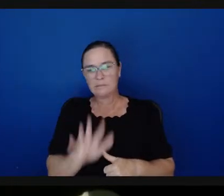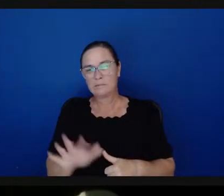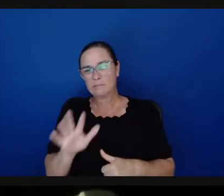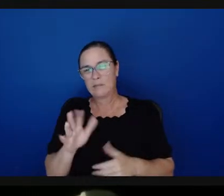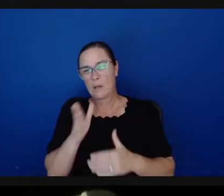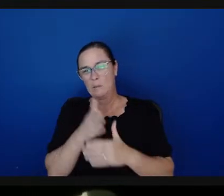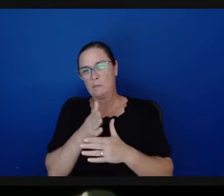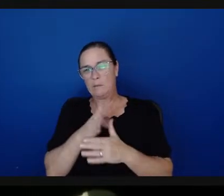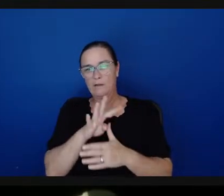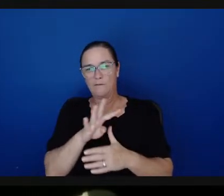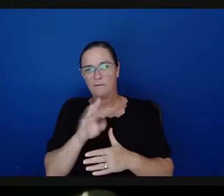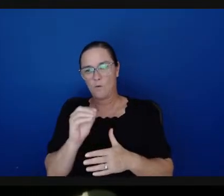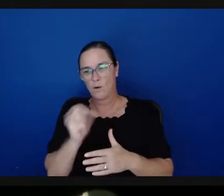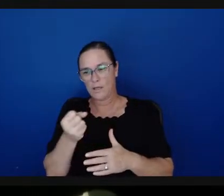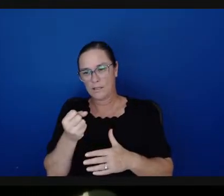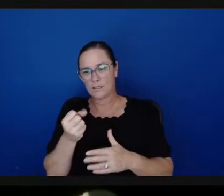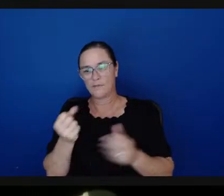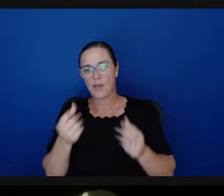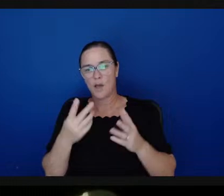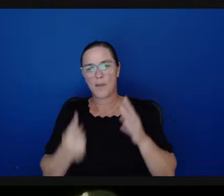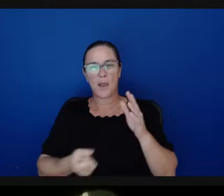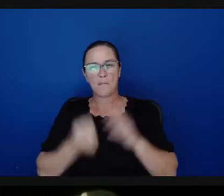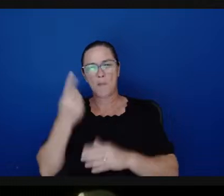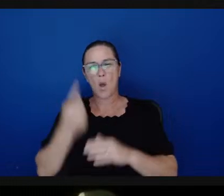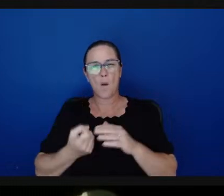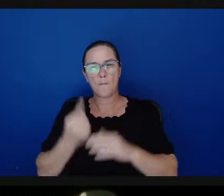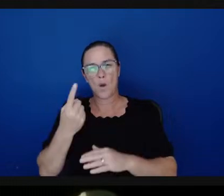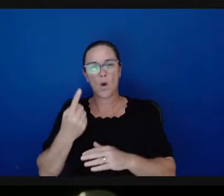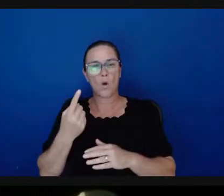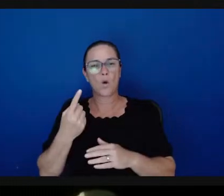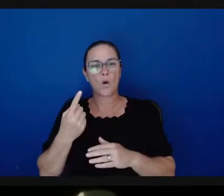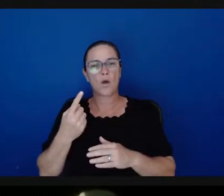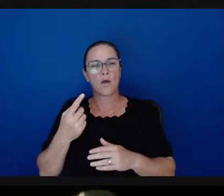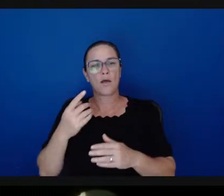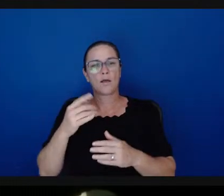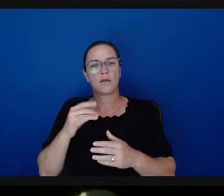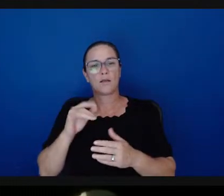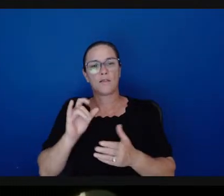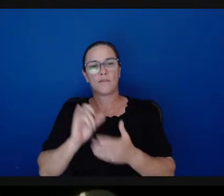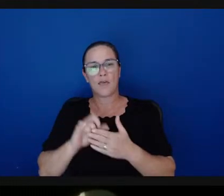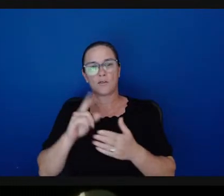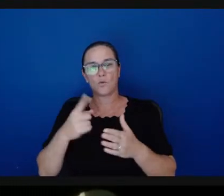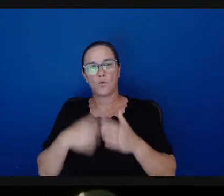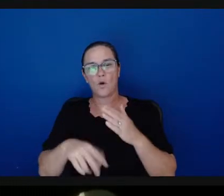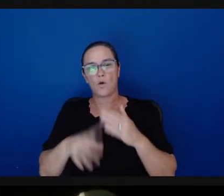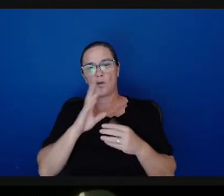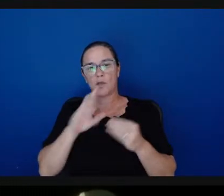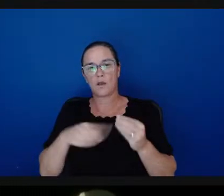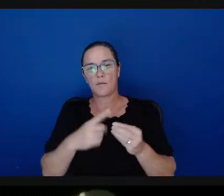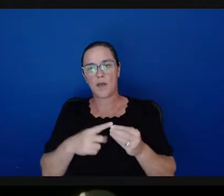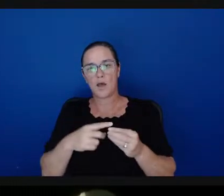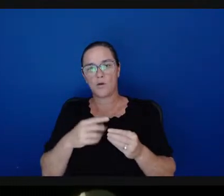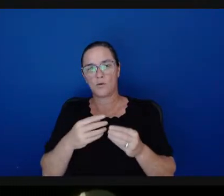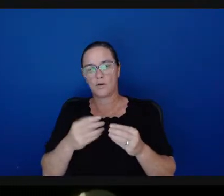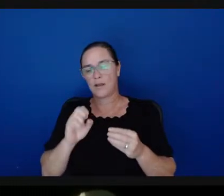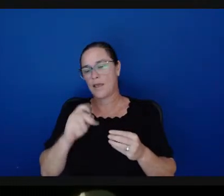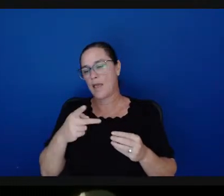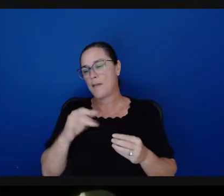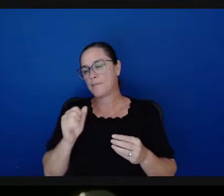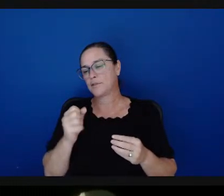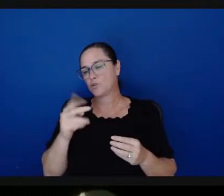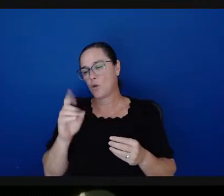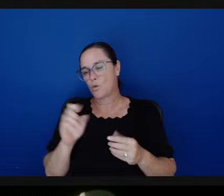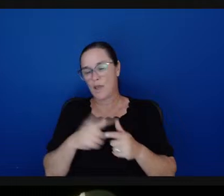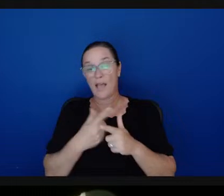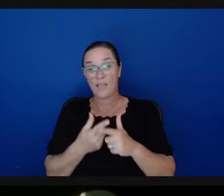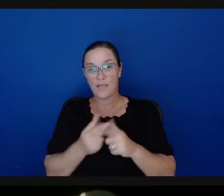actual high fountain episodes of Pu'u'o, right? So those are the ones we refer to, right, as we're talking about the episodes. And then beyond that, they kept